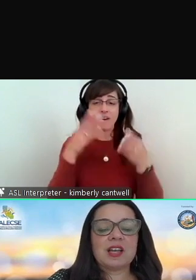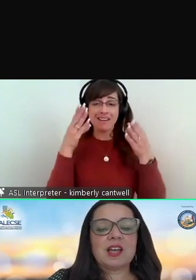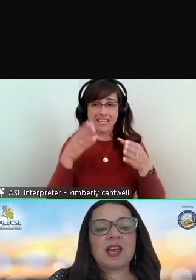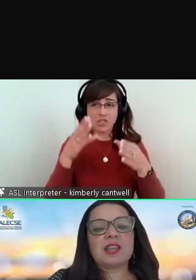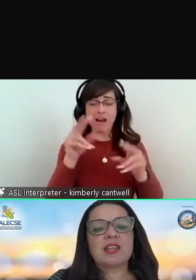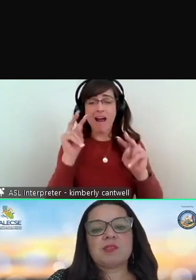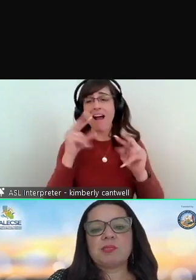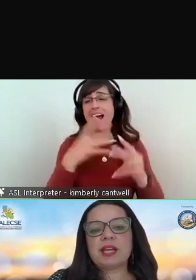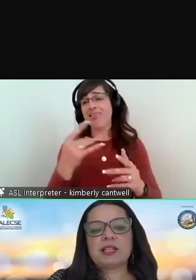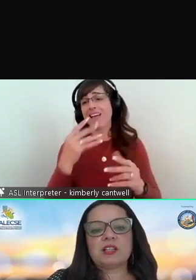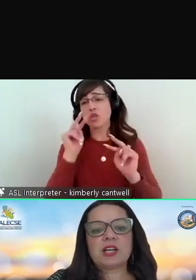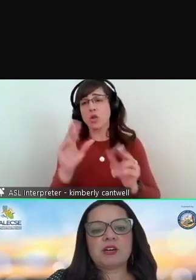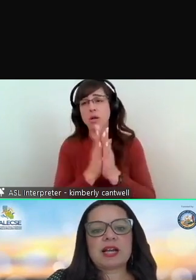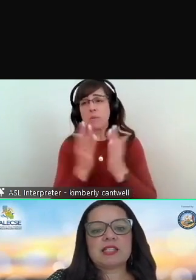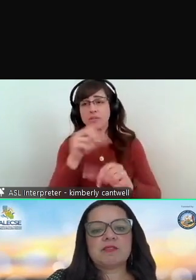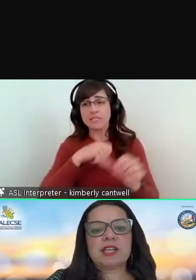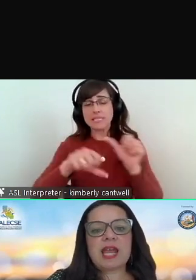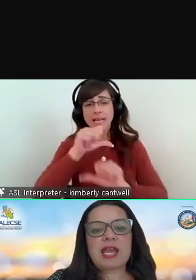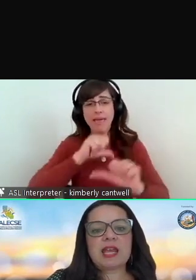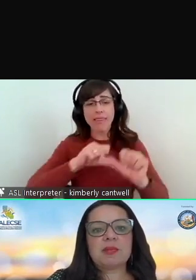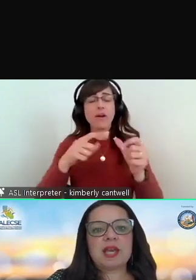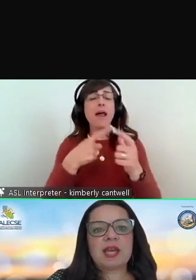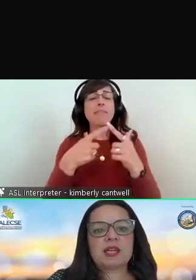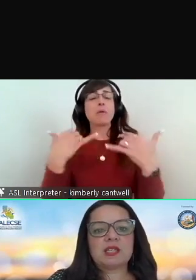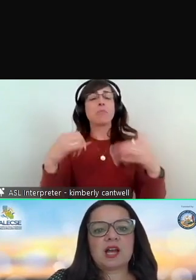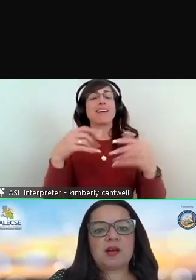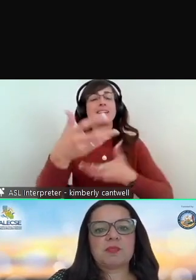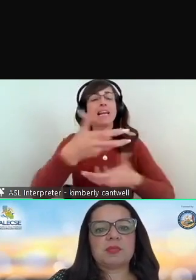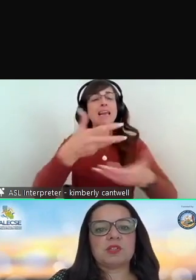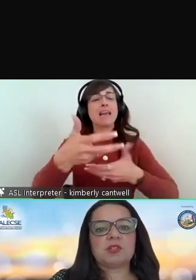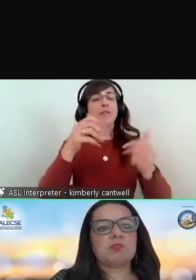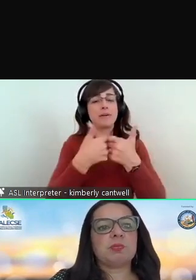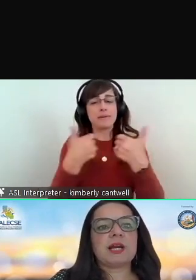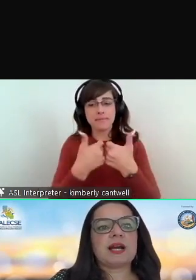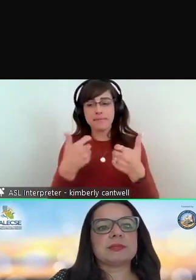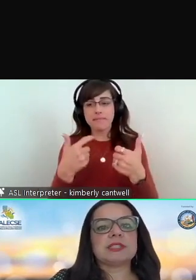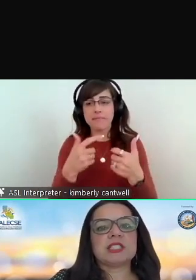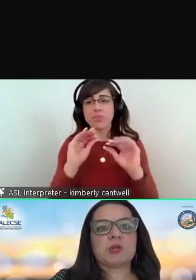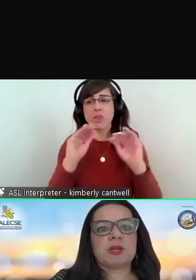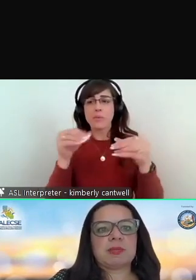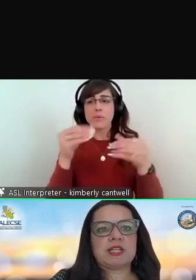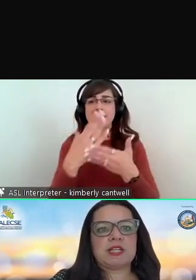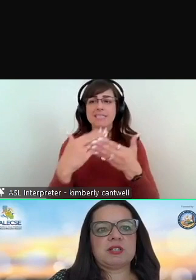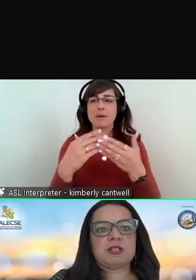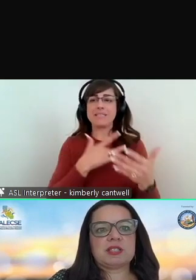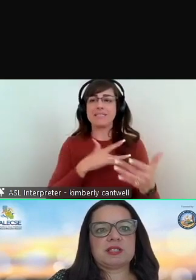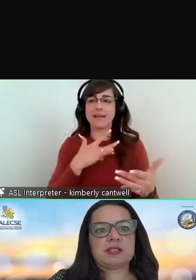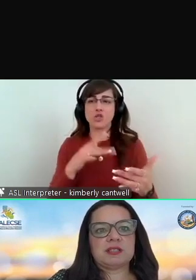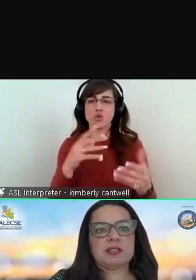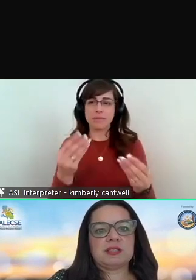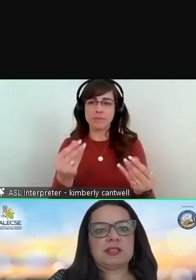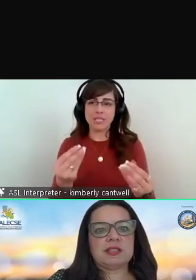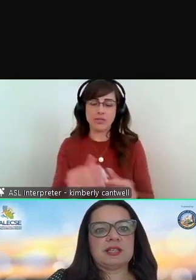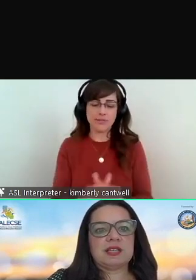together and then play a little interactive game and put out some sensory materials.